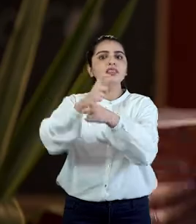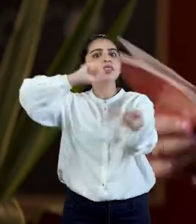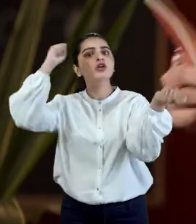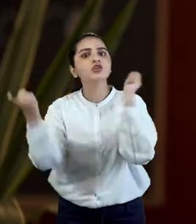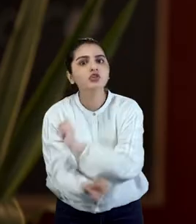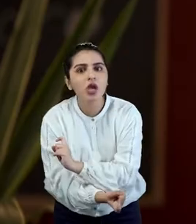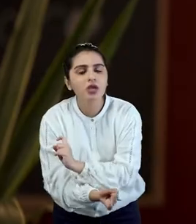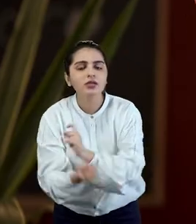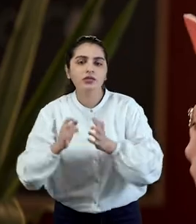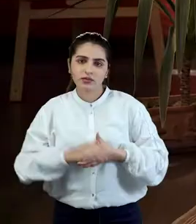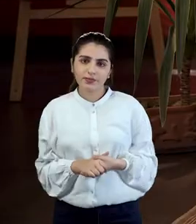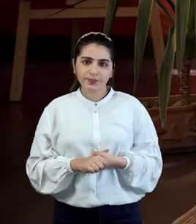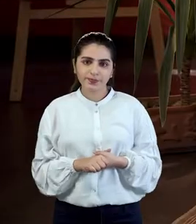stone.